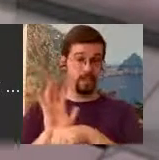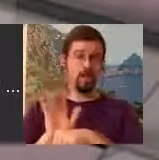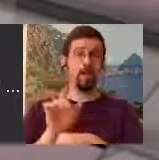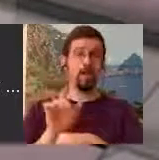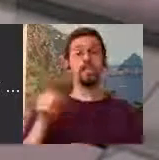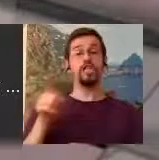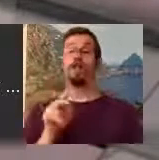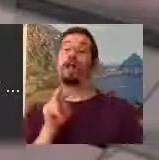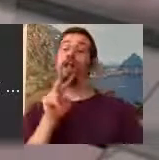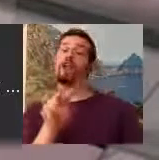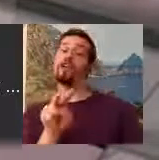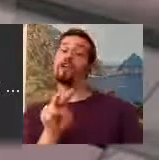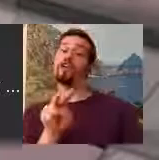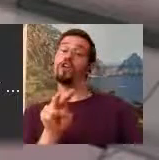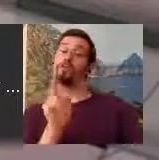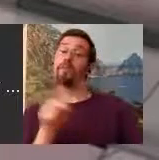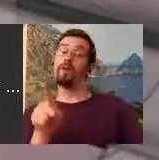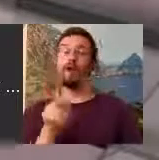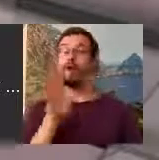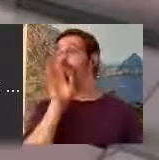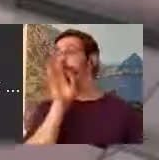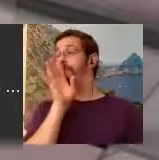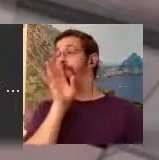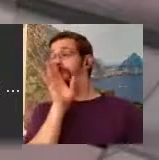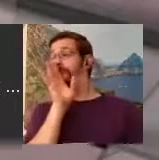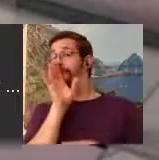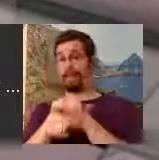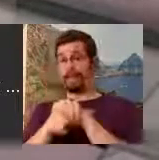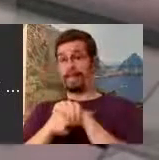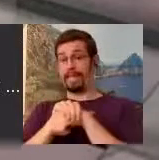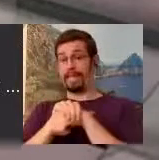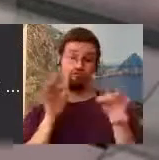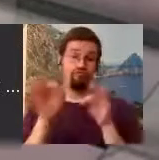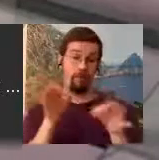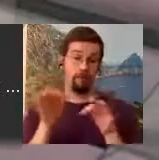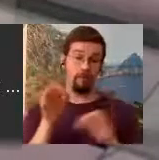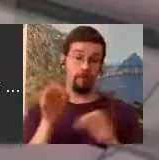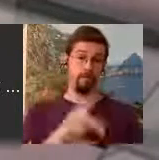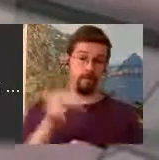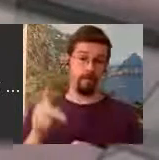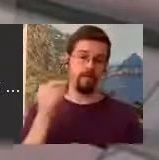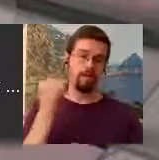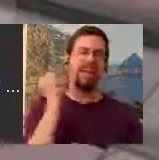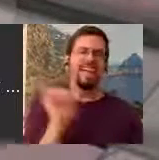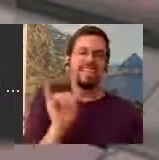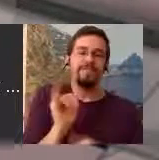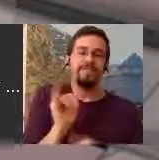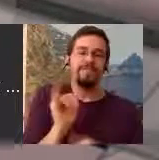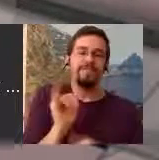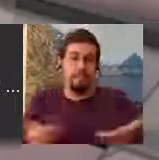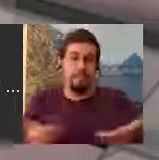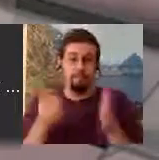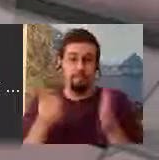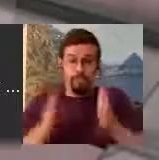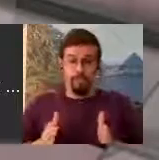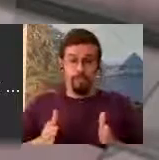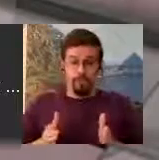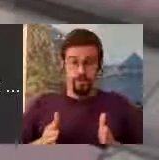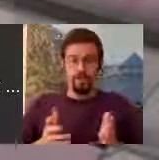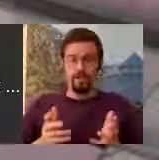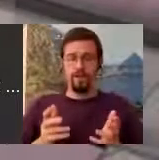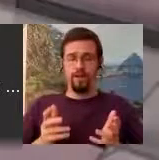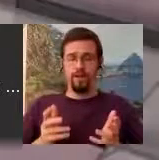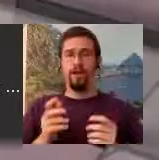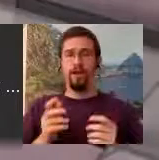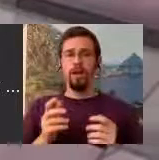her PowerPoint and talking in English and describing it as if she were here in person. So it was like a video